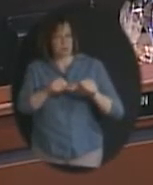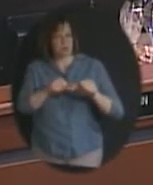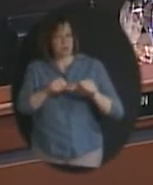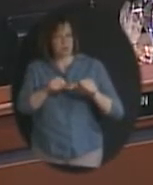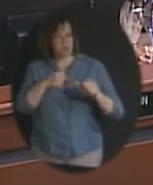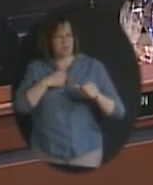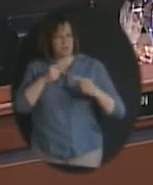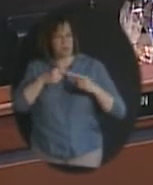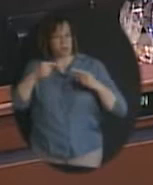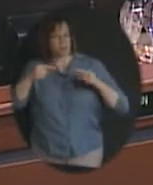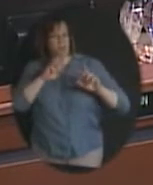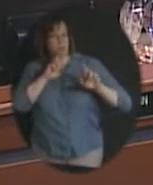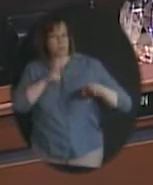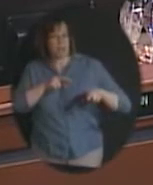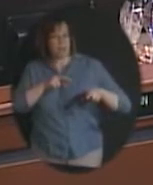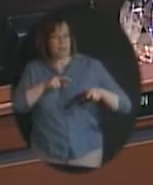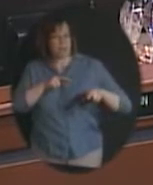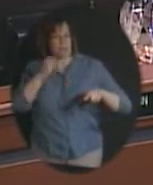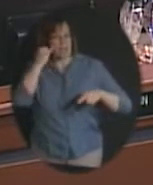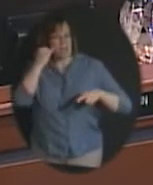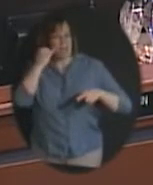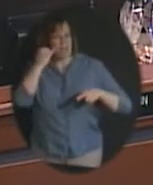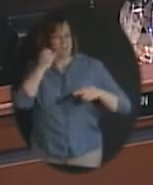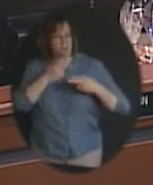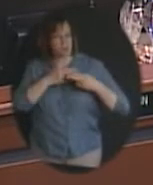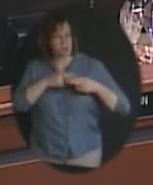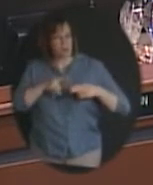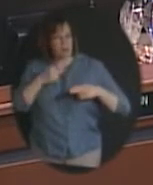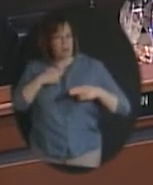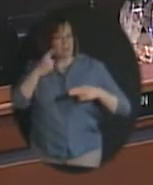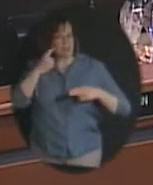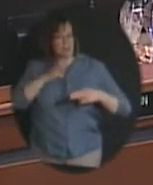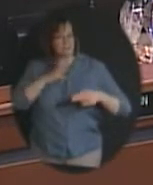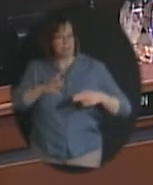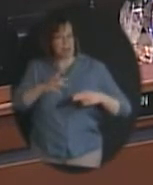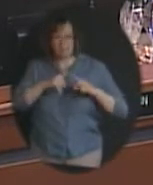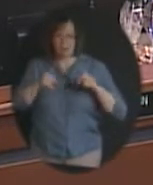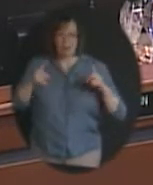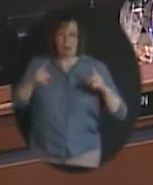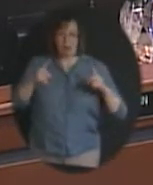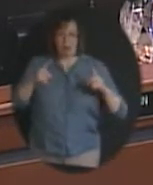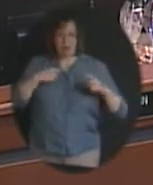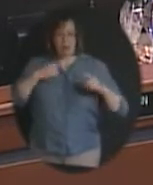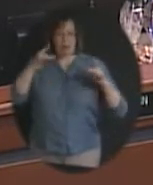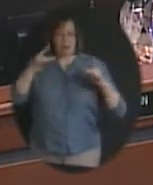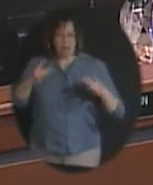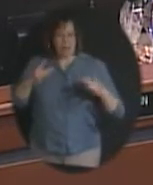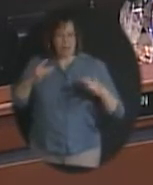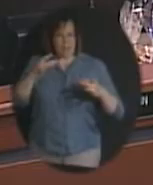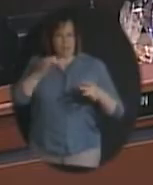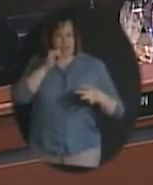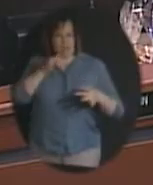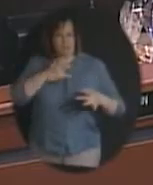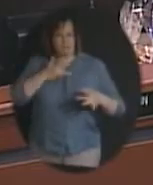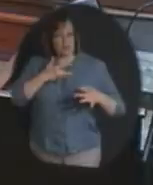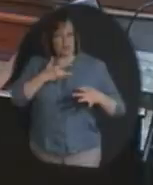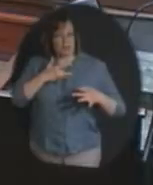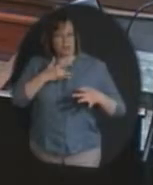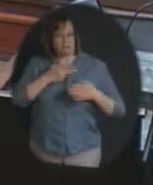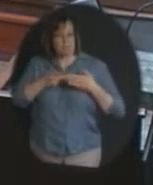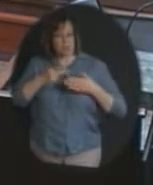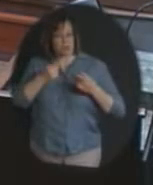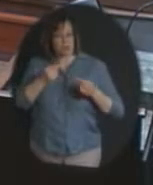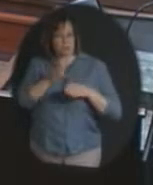having an allergic reaction, just in case since we're short. I think I'm fine, but I would hate for us not to be able to do business if I have